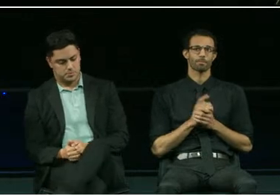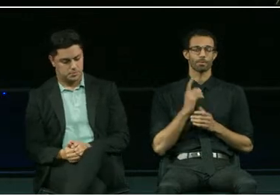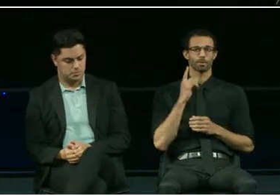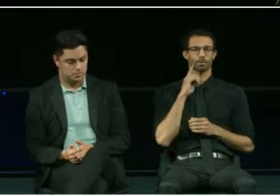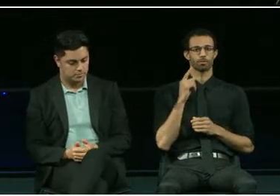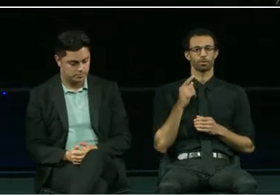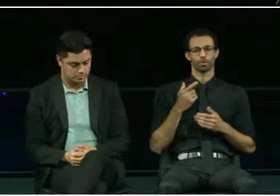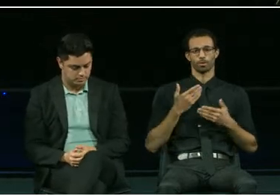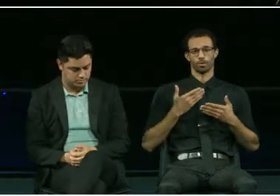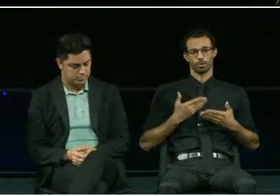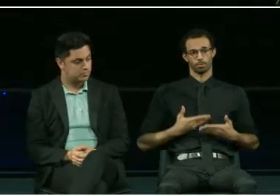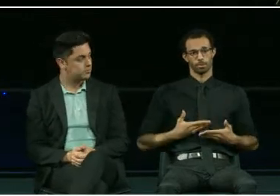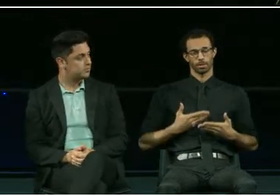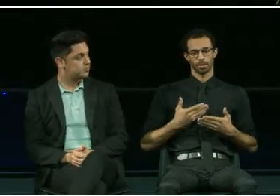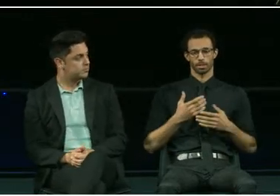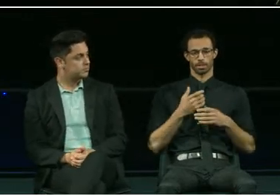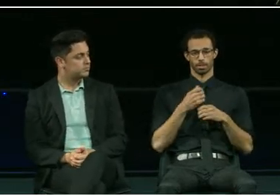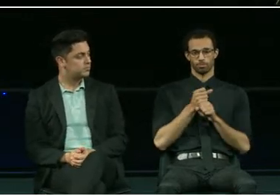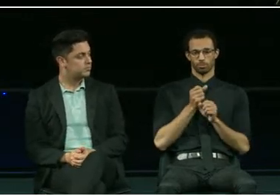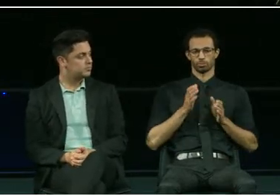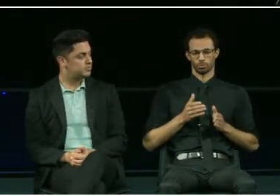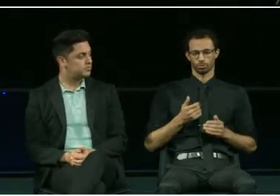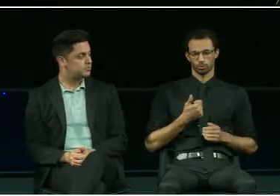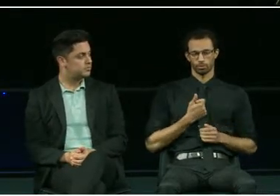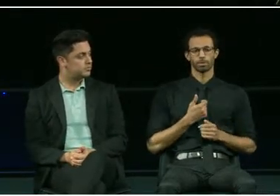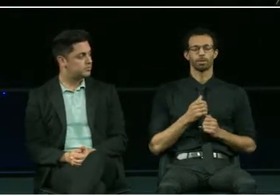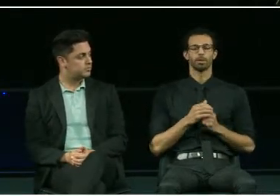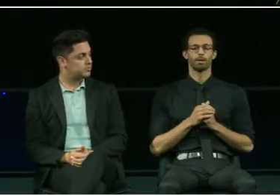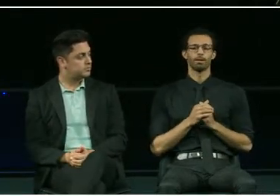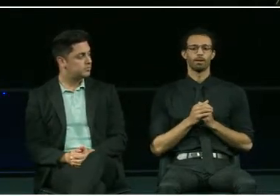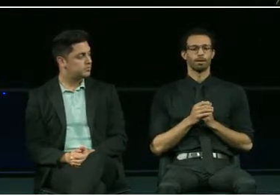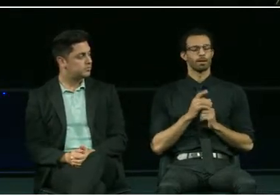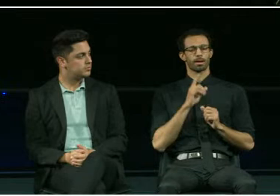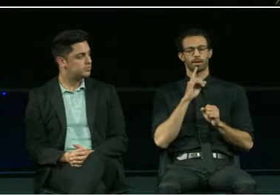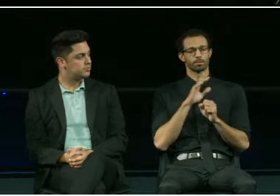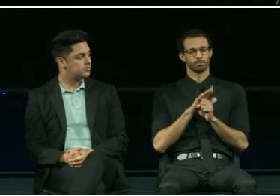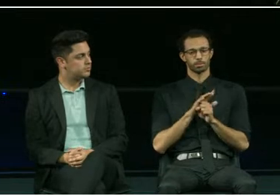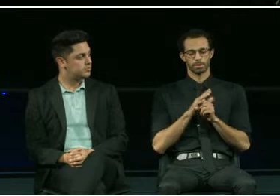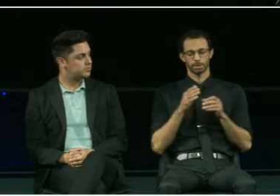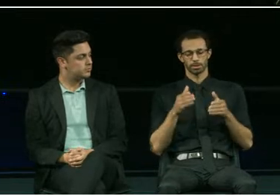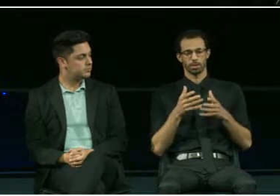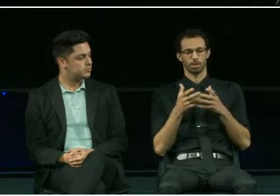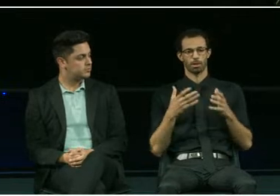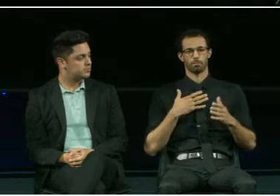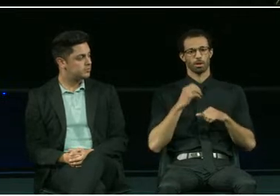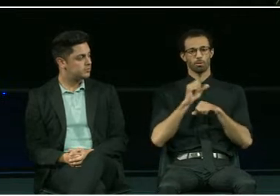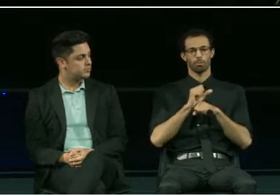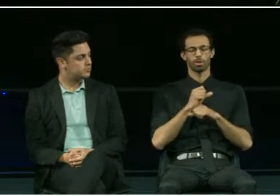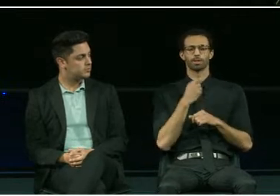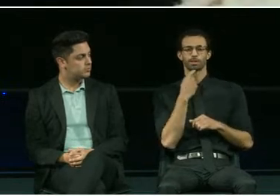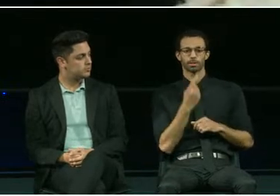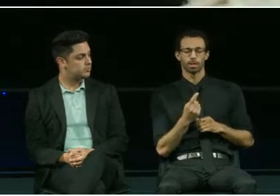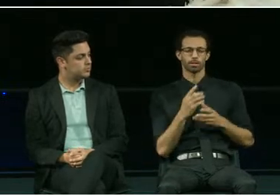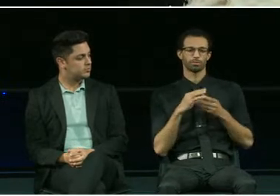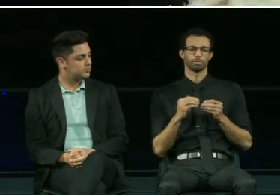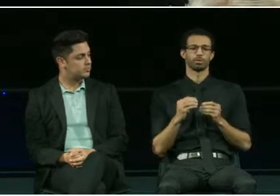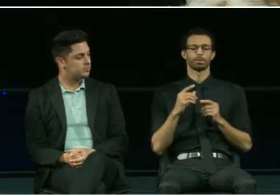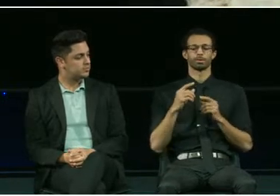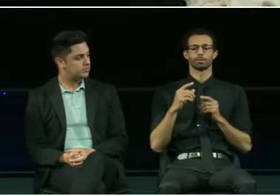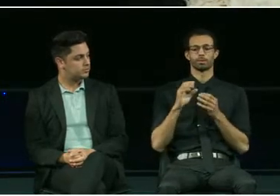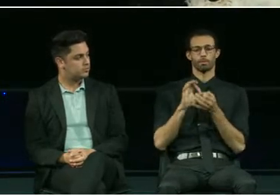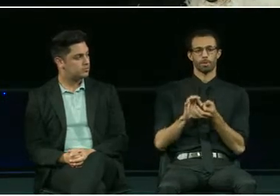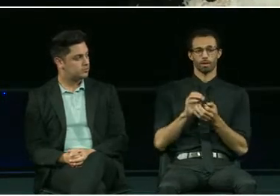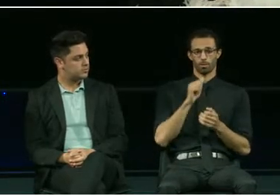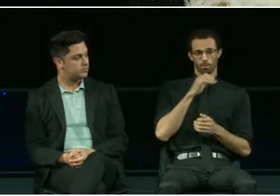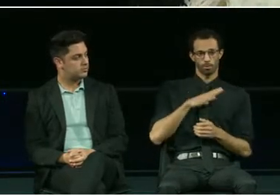for me as a producer, I've really committed so much of my work to telling stories about women, by women. I